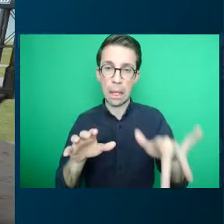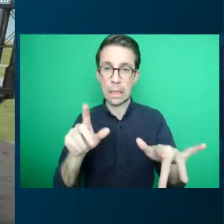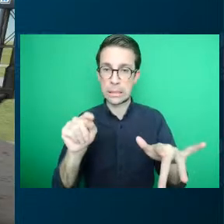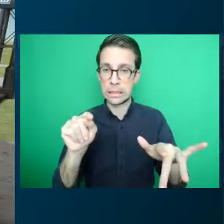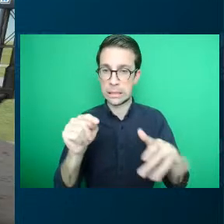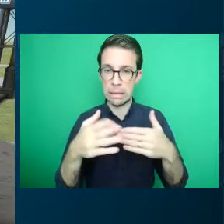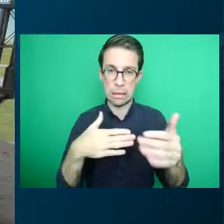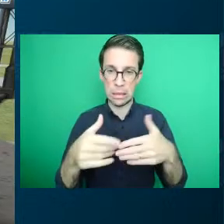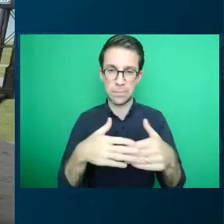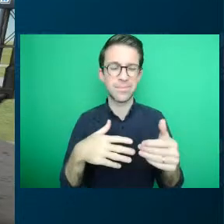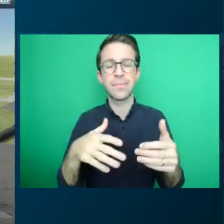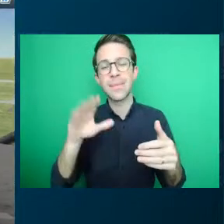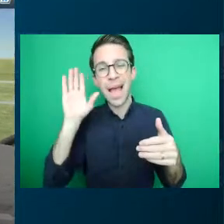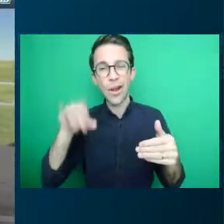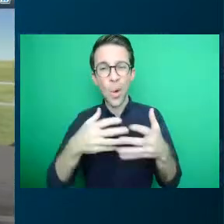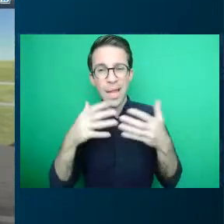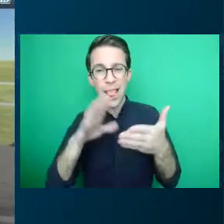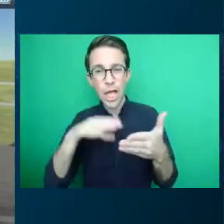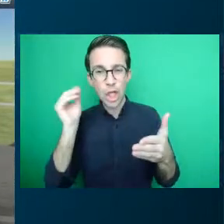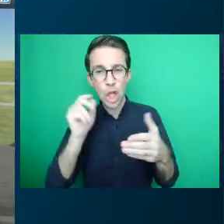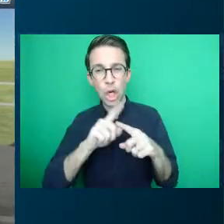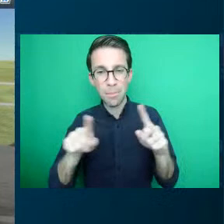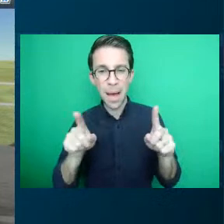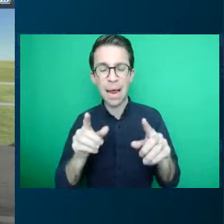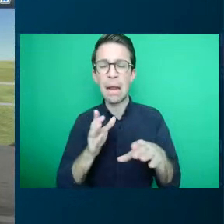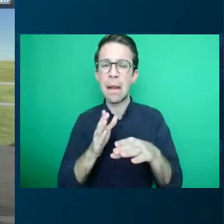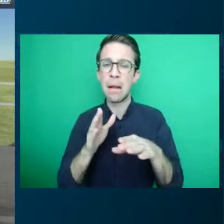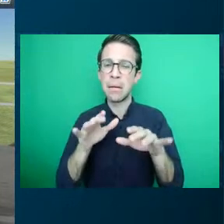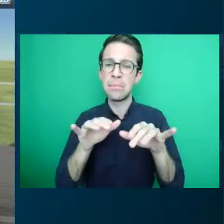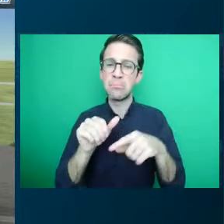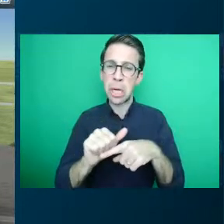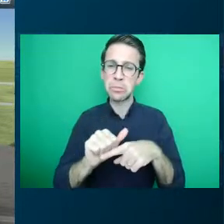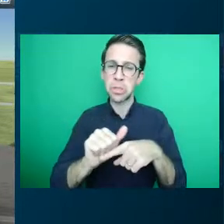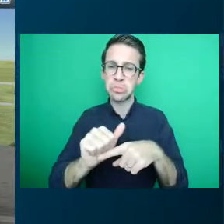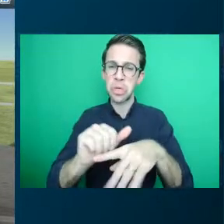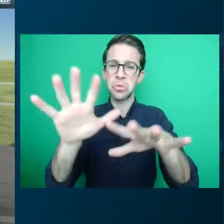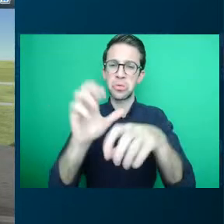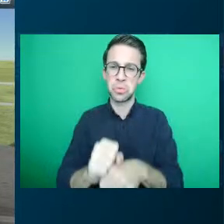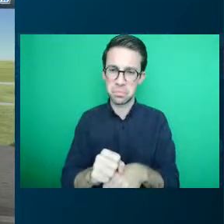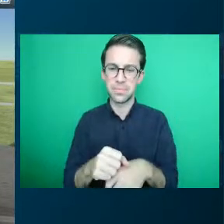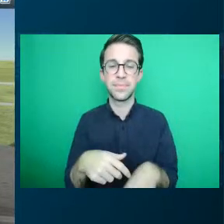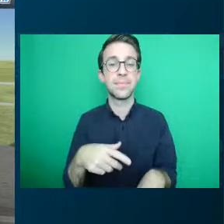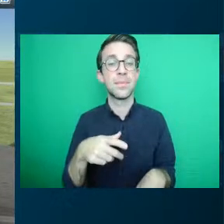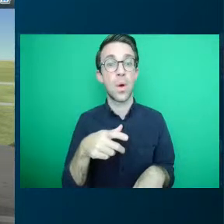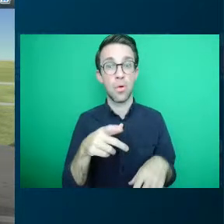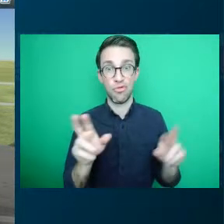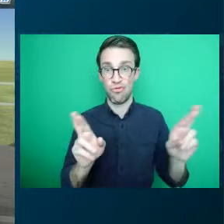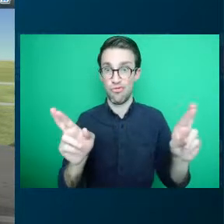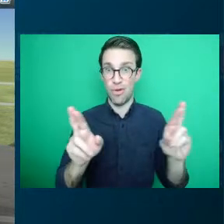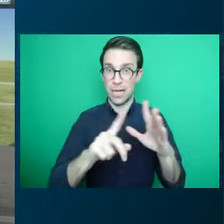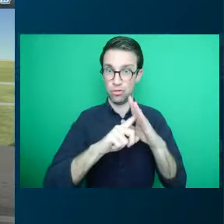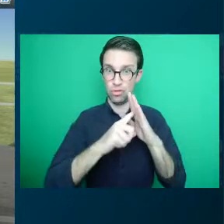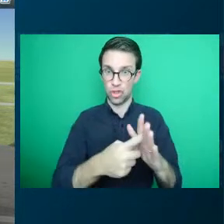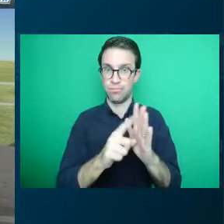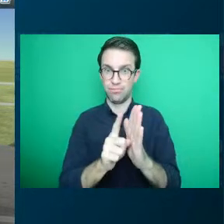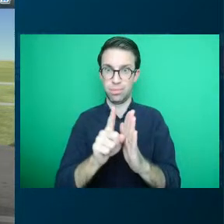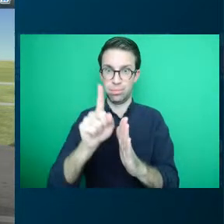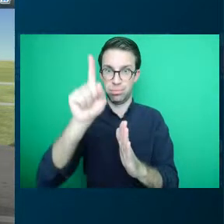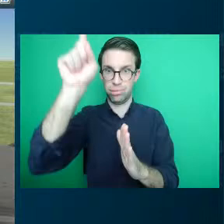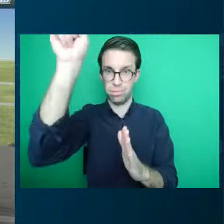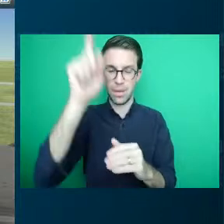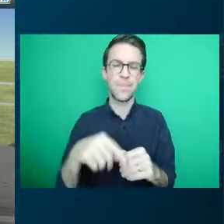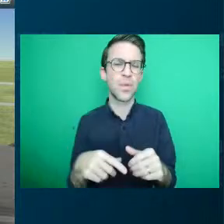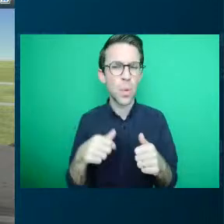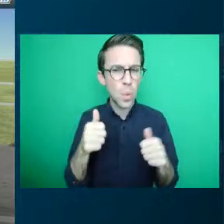you do it a little bit, it sort of comes second nature to you. And then we are ready to launch the rocket, right? So what was the button that I was supposed to